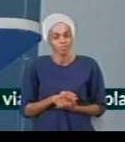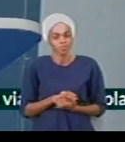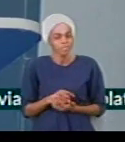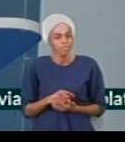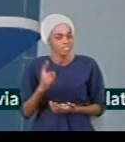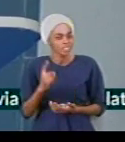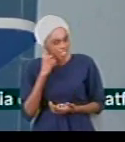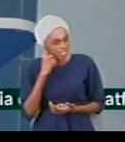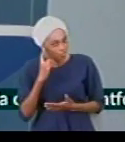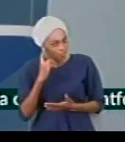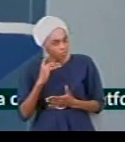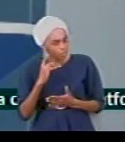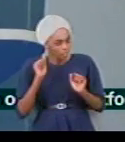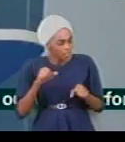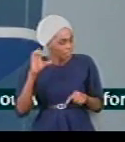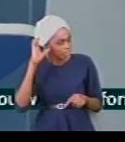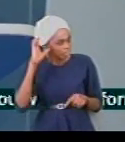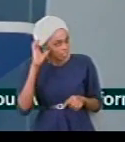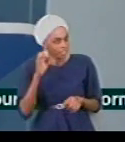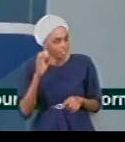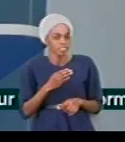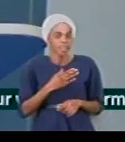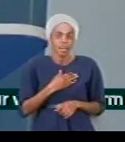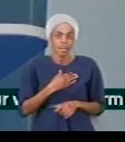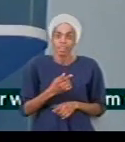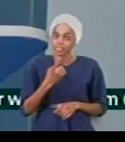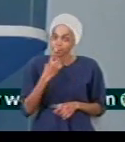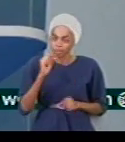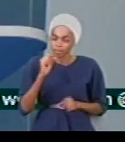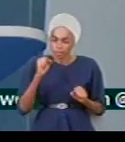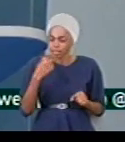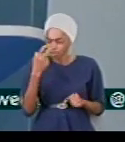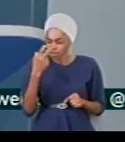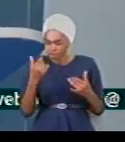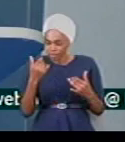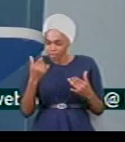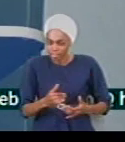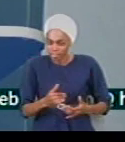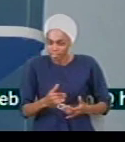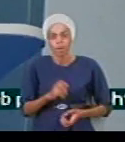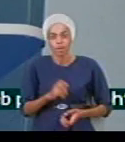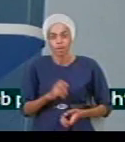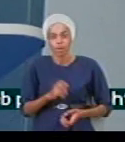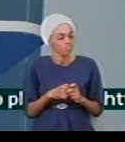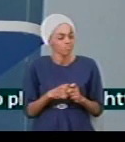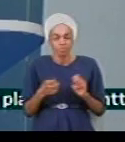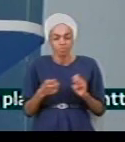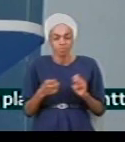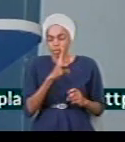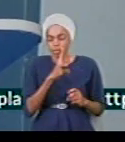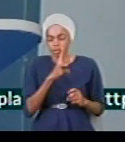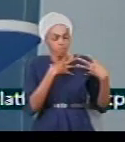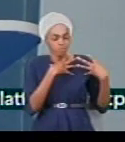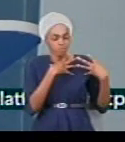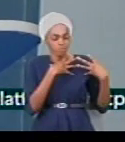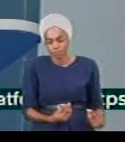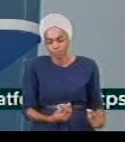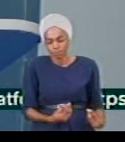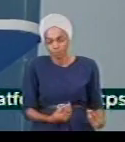Problems are melting under the name of Jesus. The name above all names.